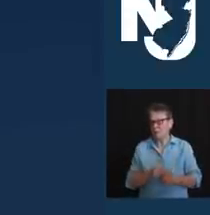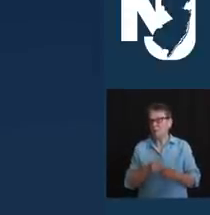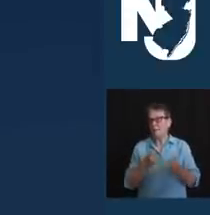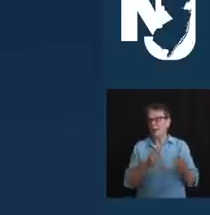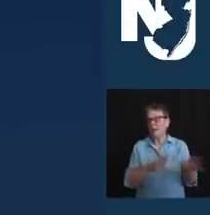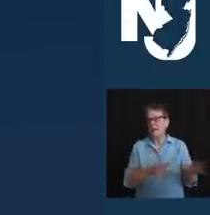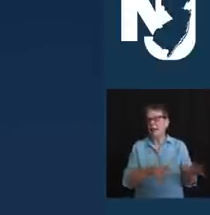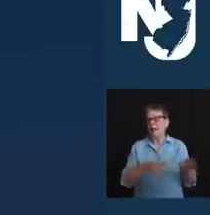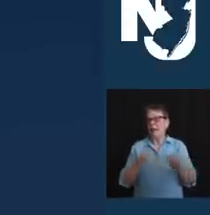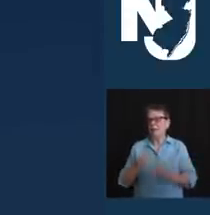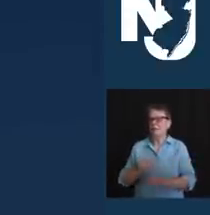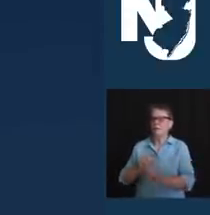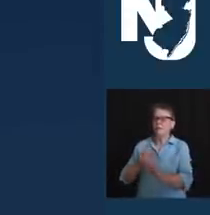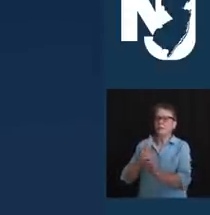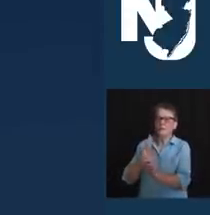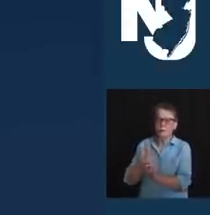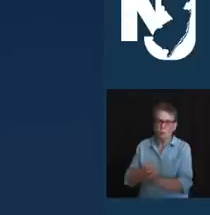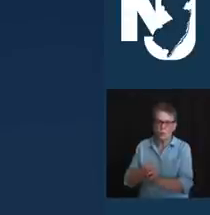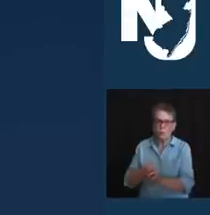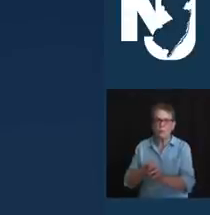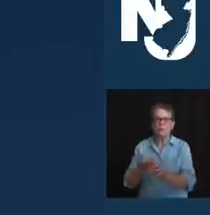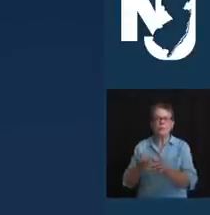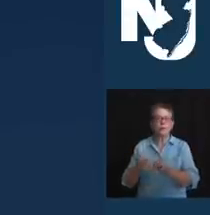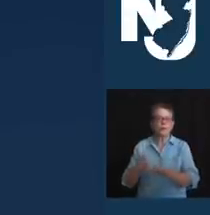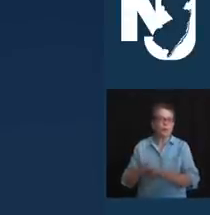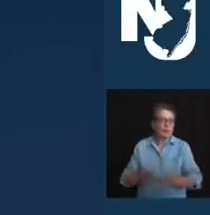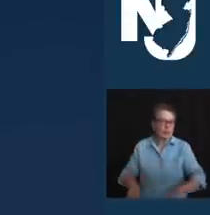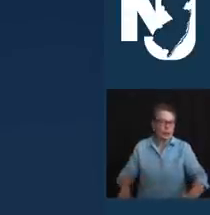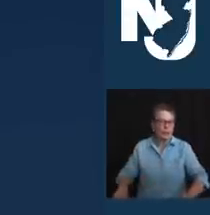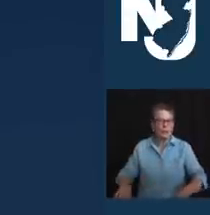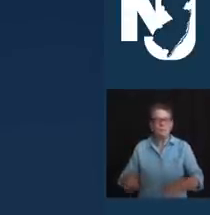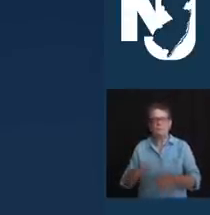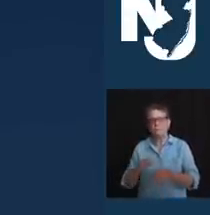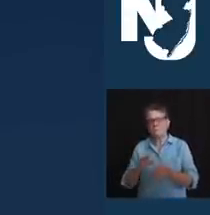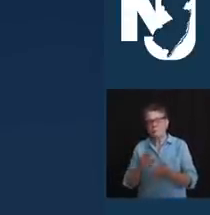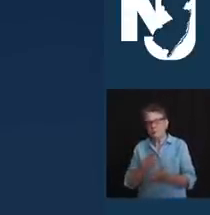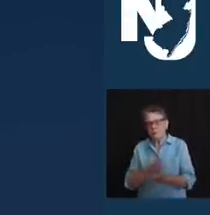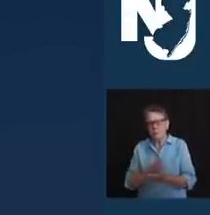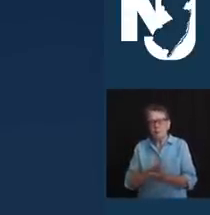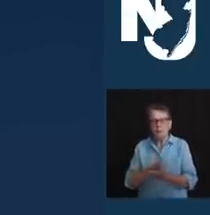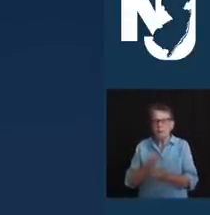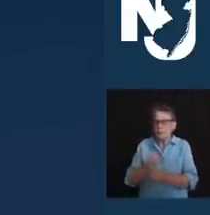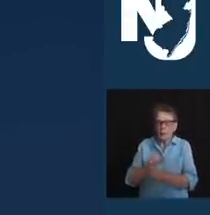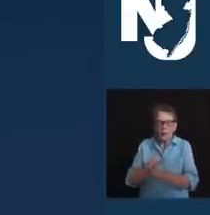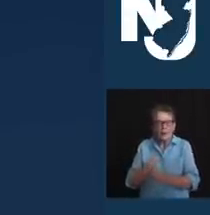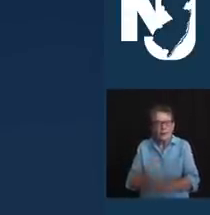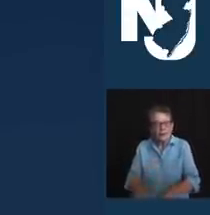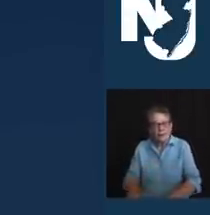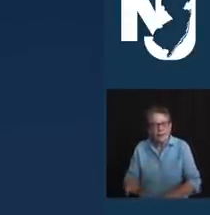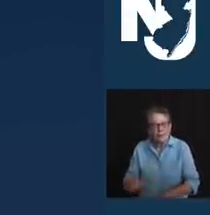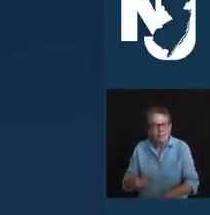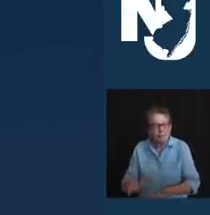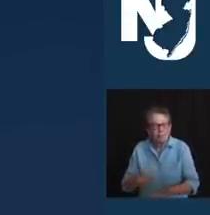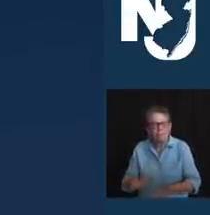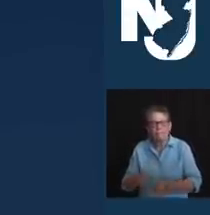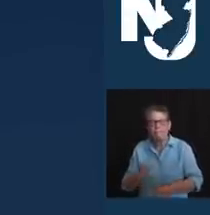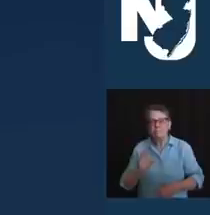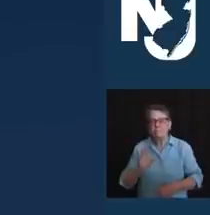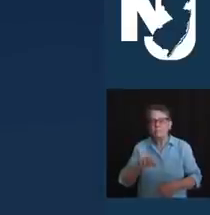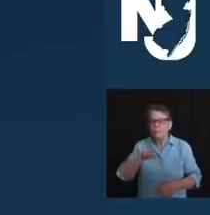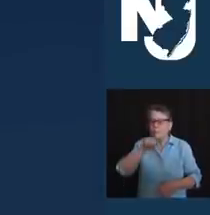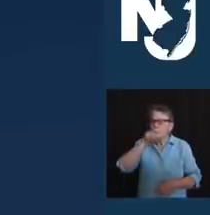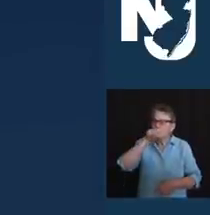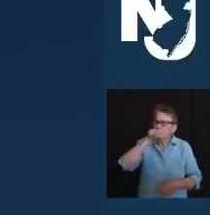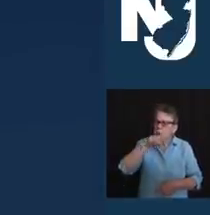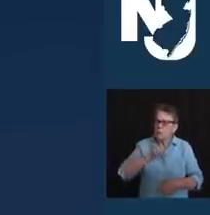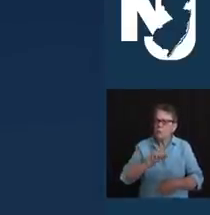Nursery School in Princeton. But her favorite job, she would say, was that of grandmother, or meme as she was called, to her